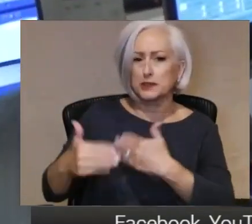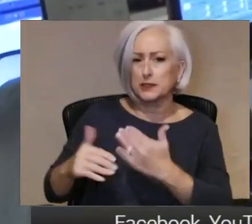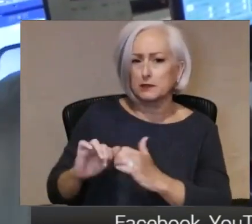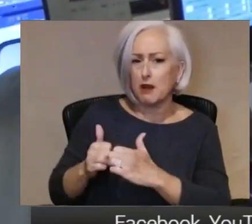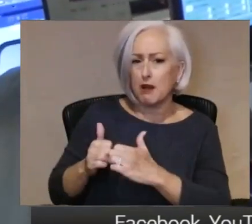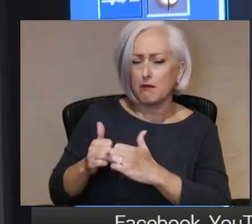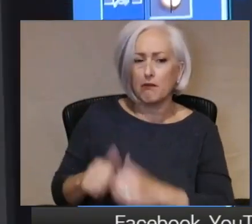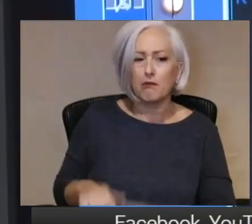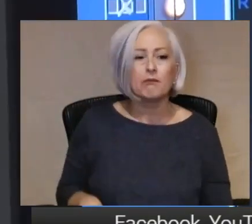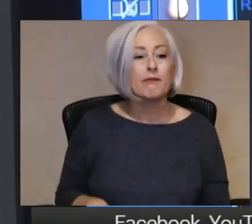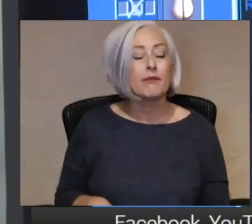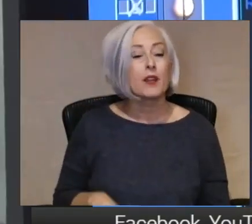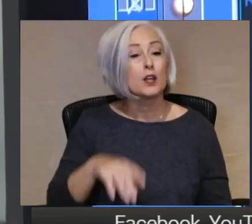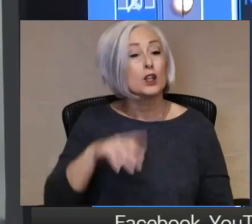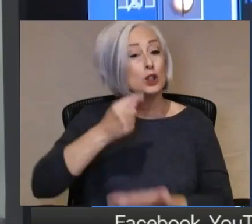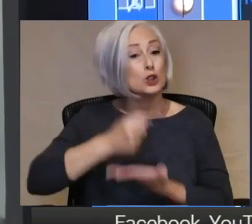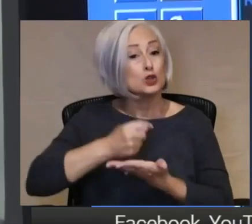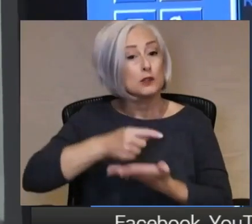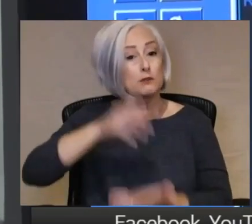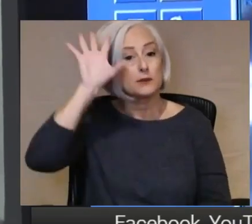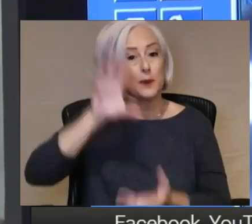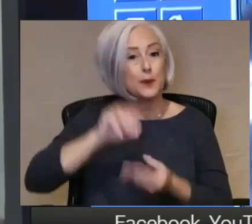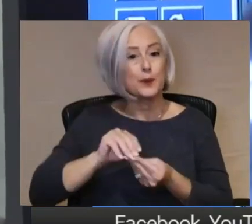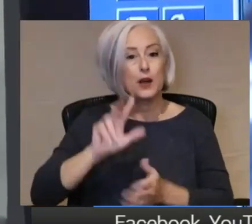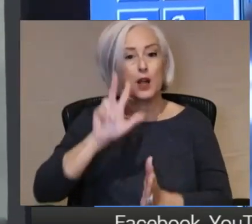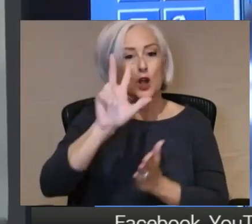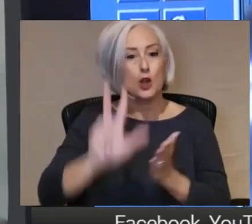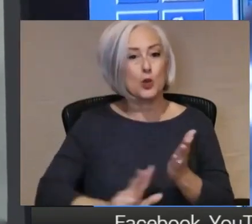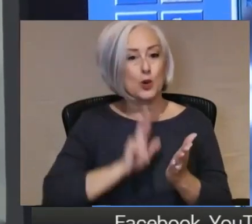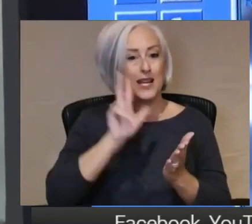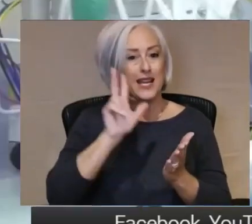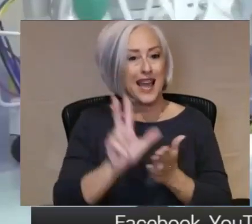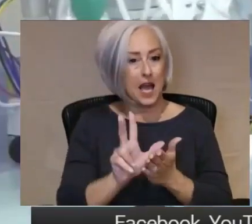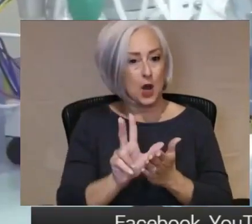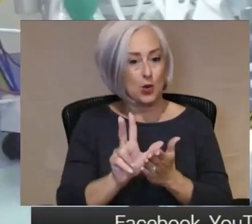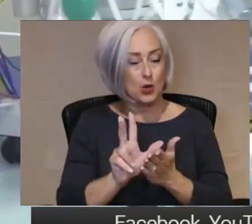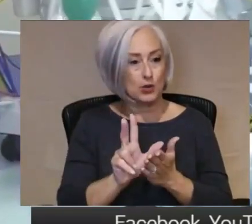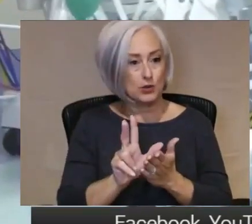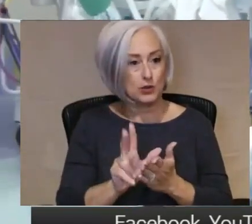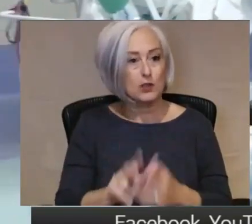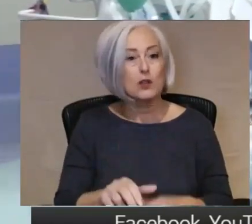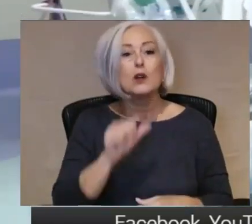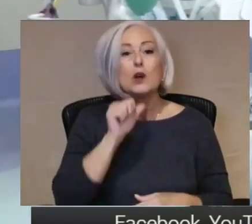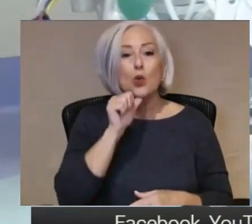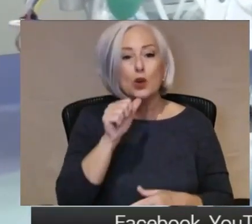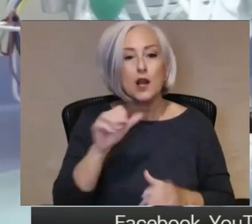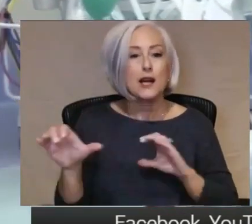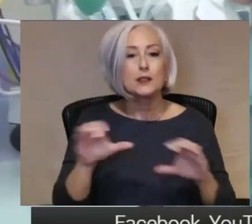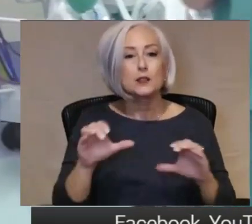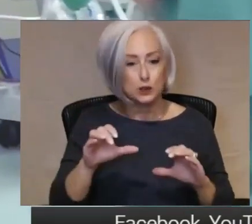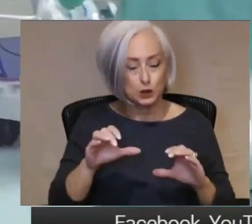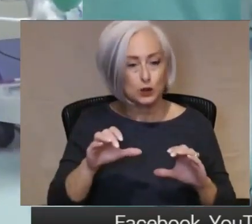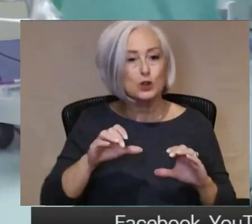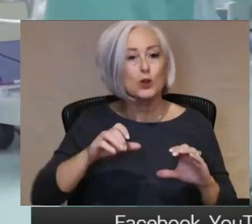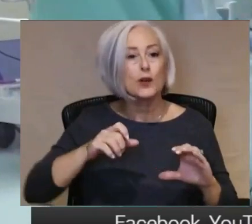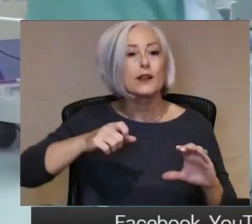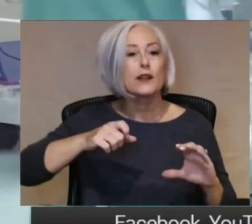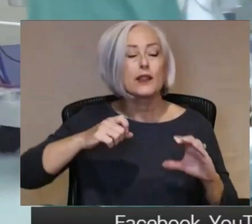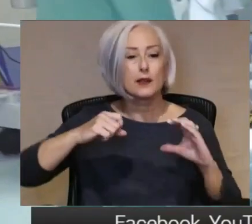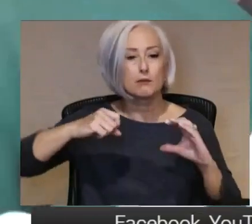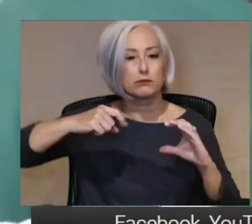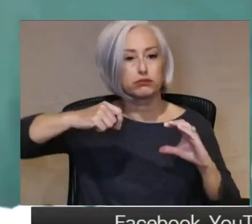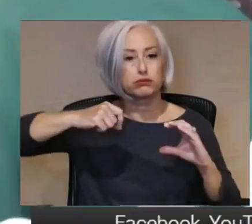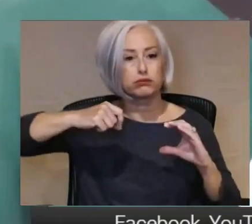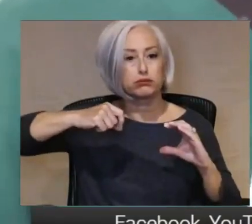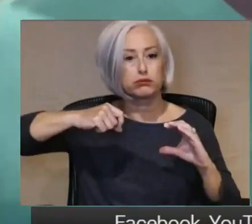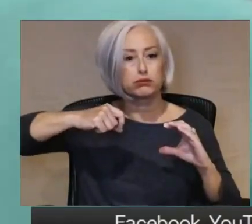Altogether, the treatment takes about 3 hours. But okay. We're not doing the actual sonication the entire time. The sonication is done in very brief, you know, short bursts,